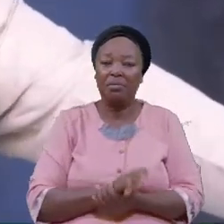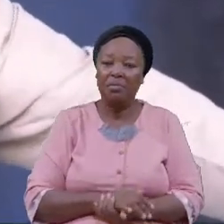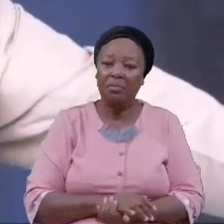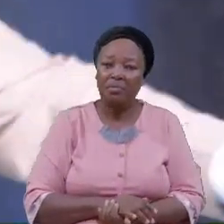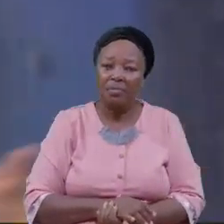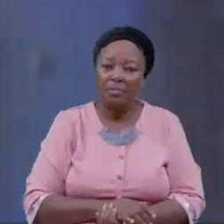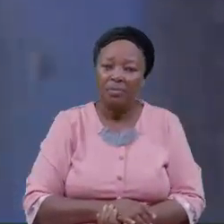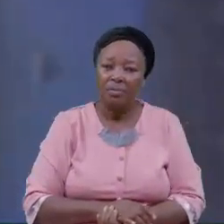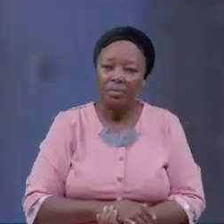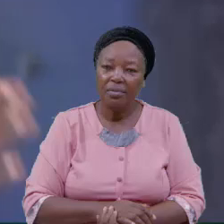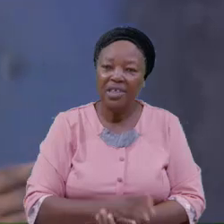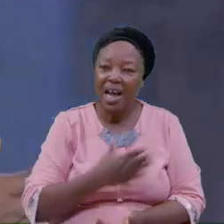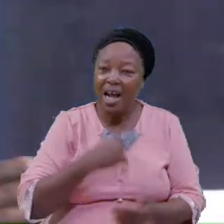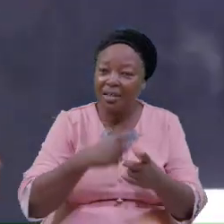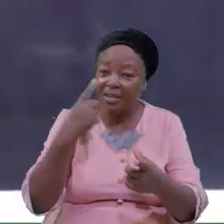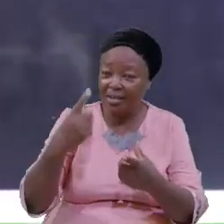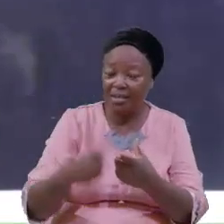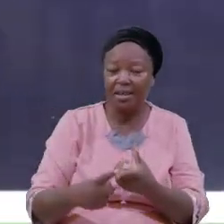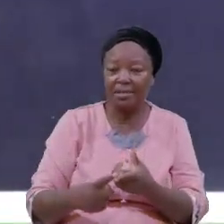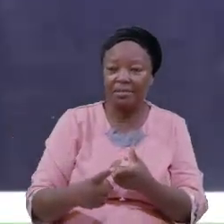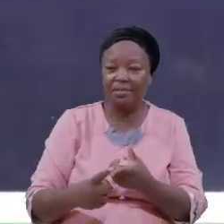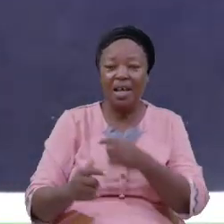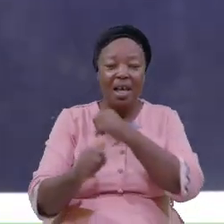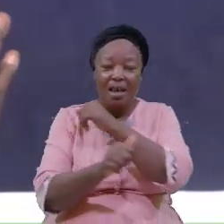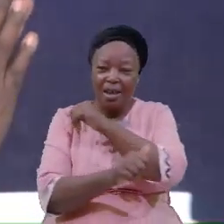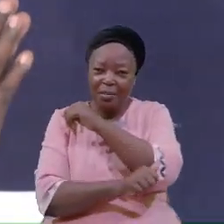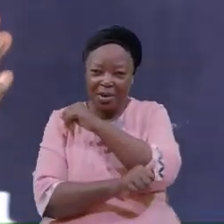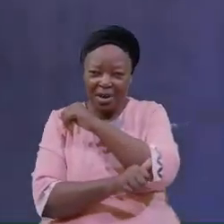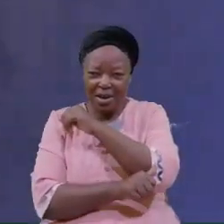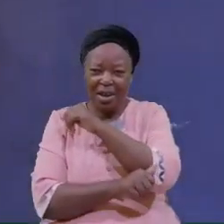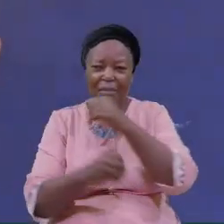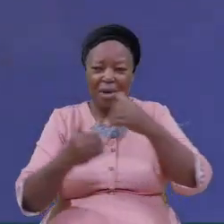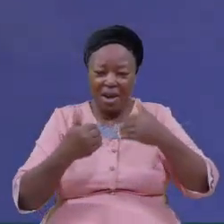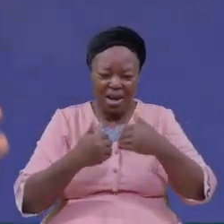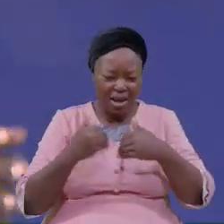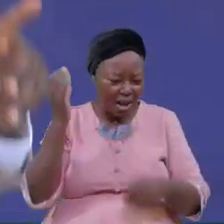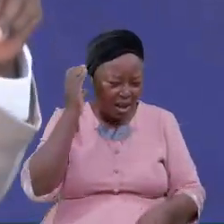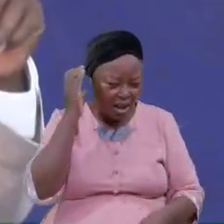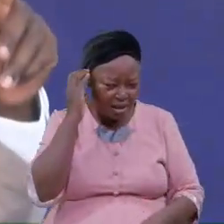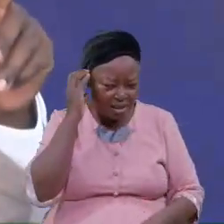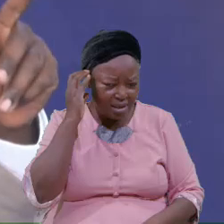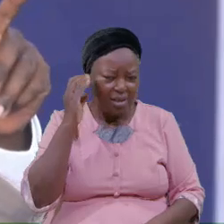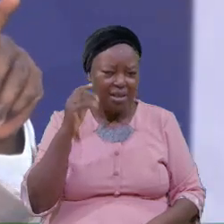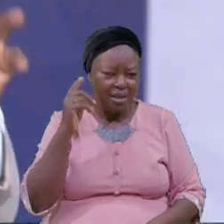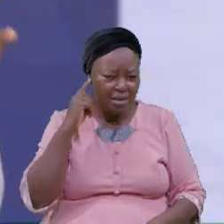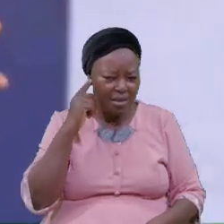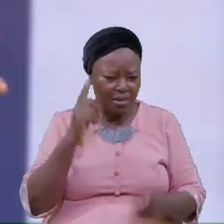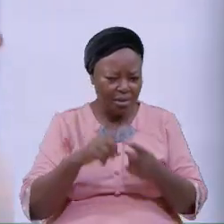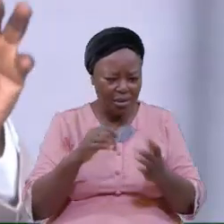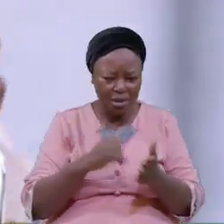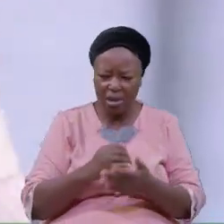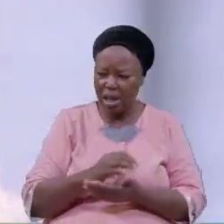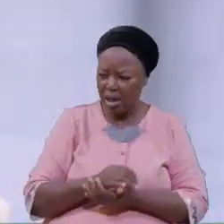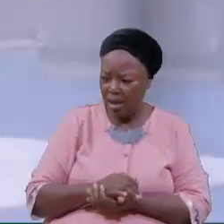And then Abraham had about it. When you hear of